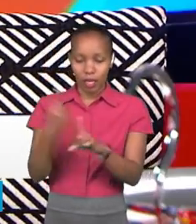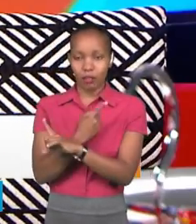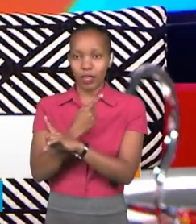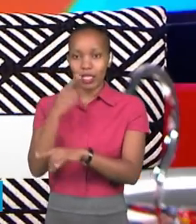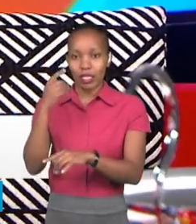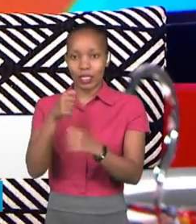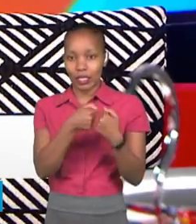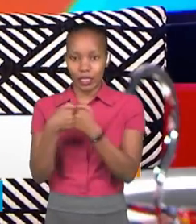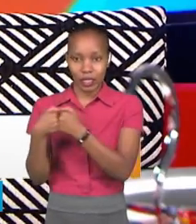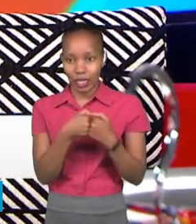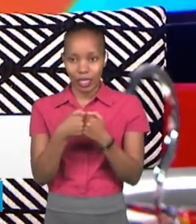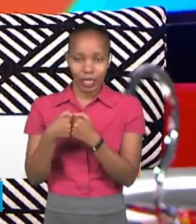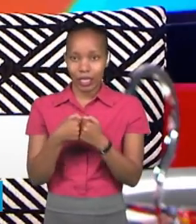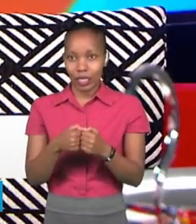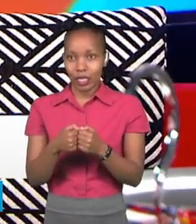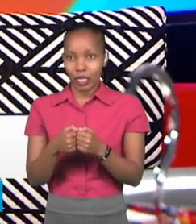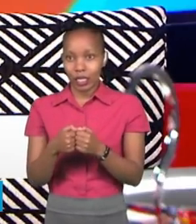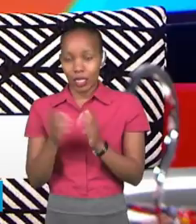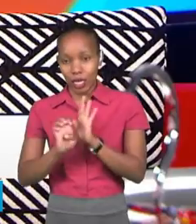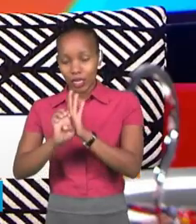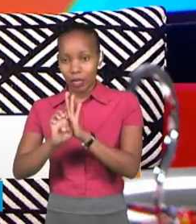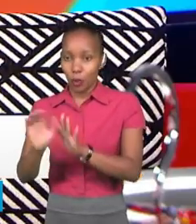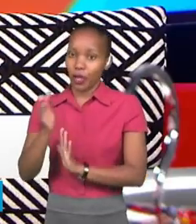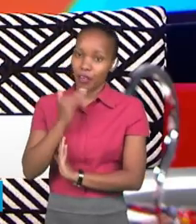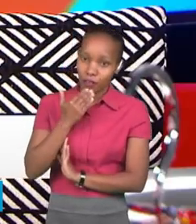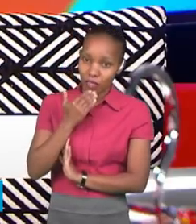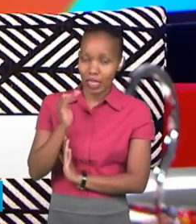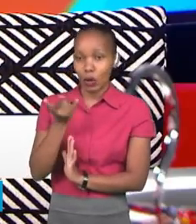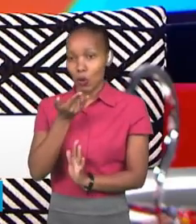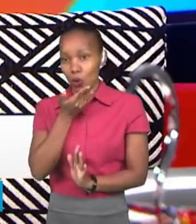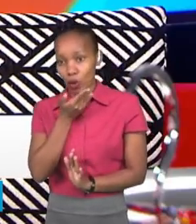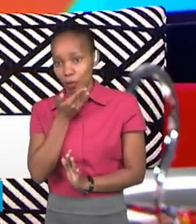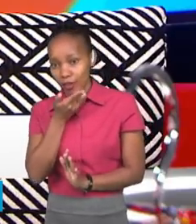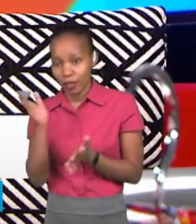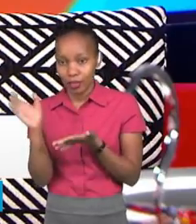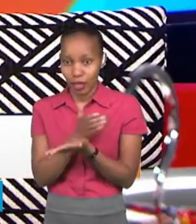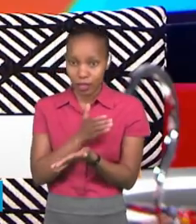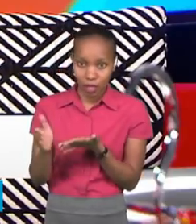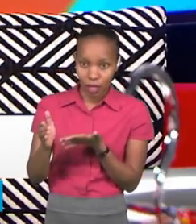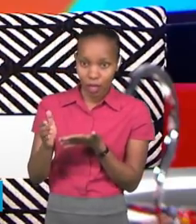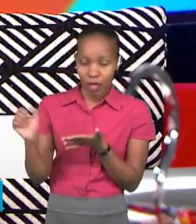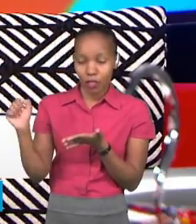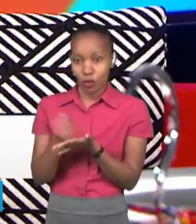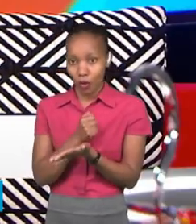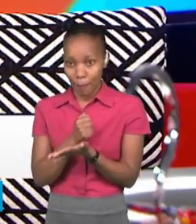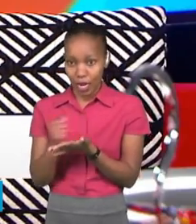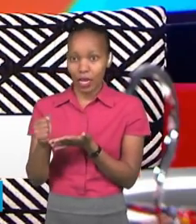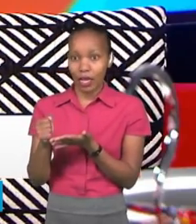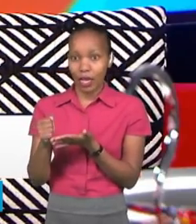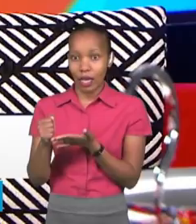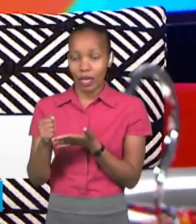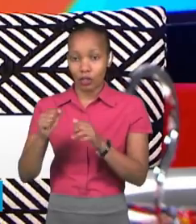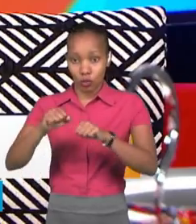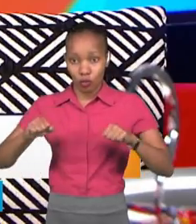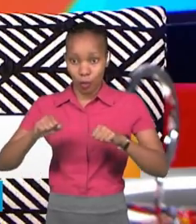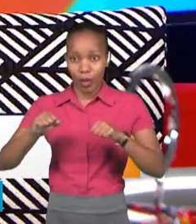Who will they be facing? They will face the likes of AFC Leopards, Gor Mahia, Tusker, Sofapaka, name all those teams. And these